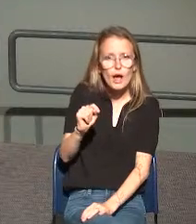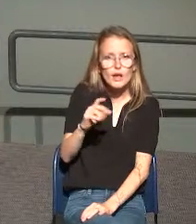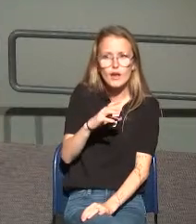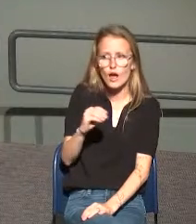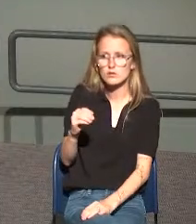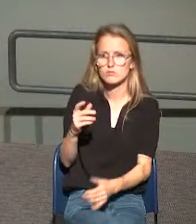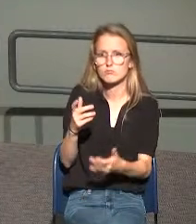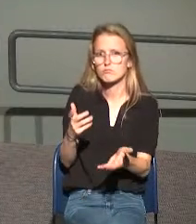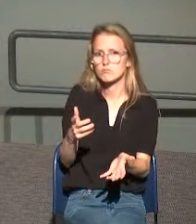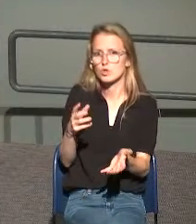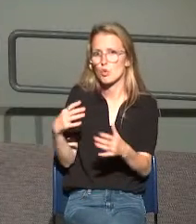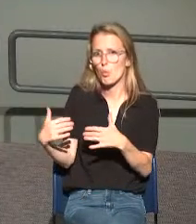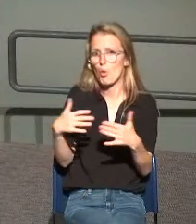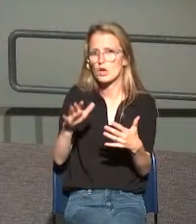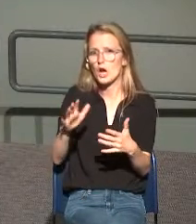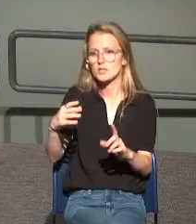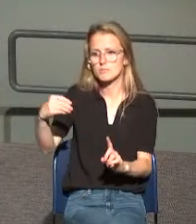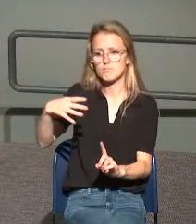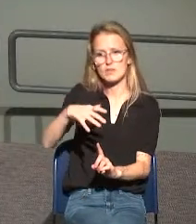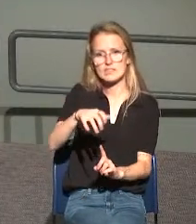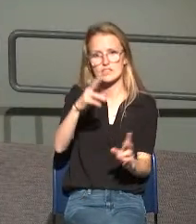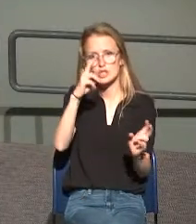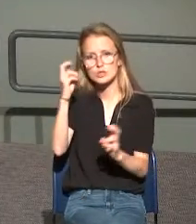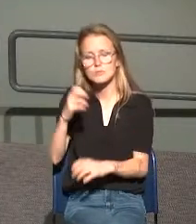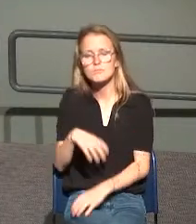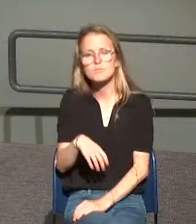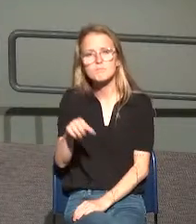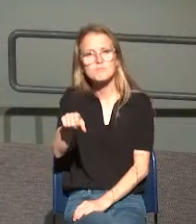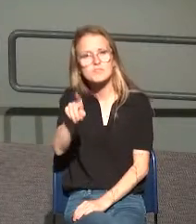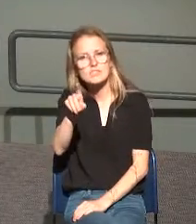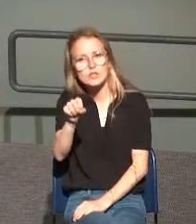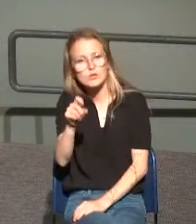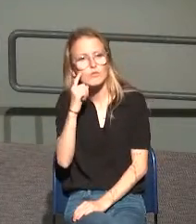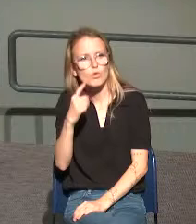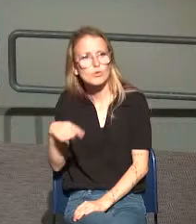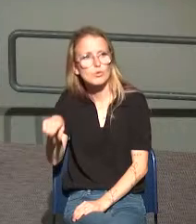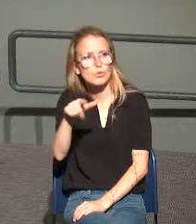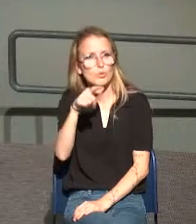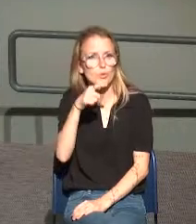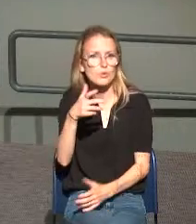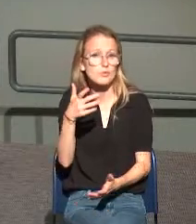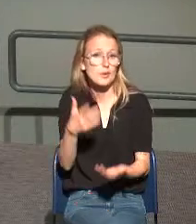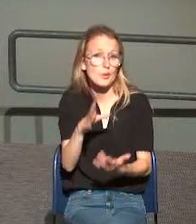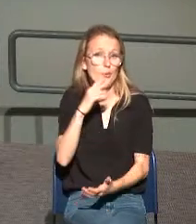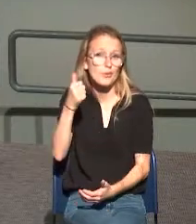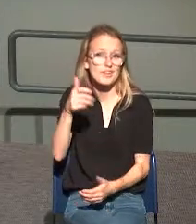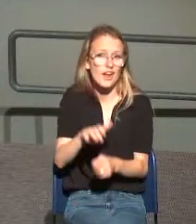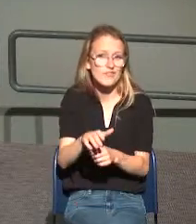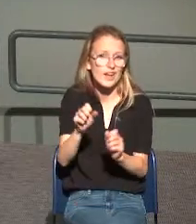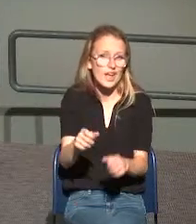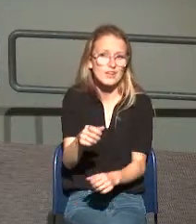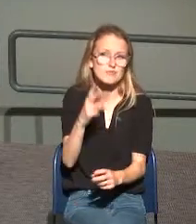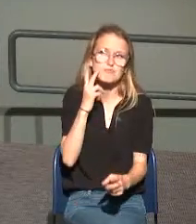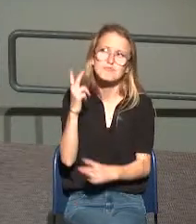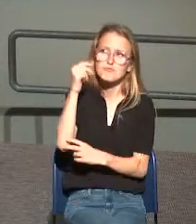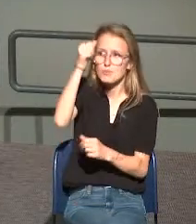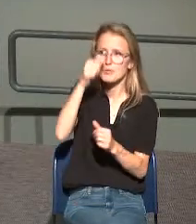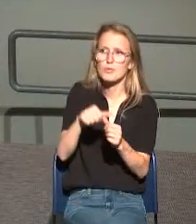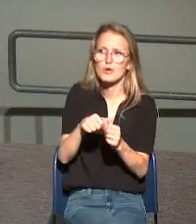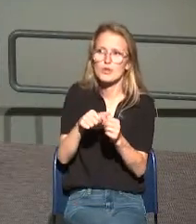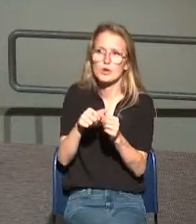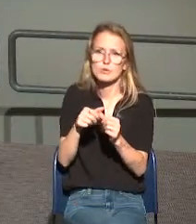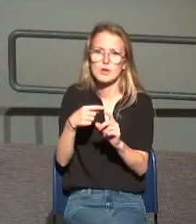that issue to light. Can you tell us about that? Yeah, so Desert Storm, for those of you who are old enough to remember, there was a several-month